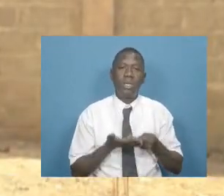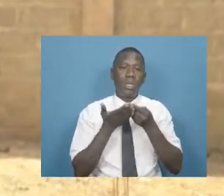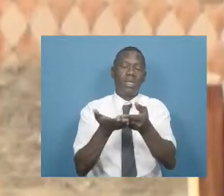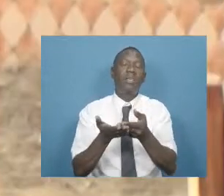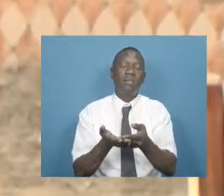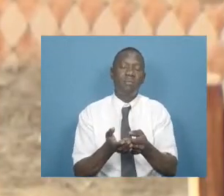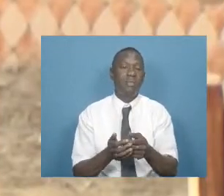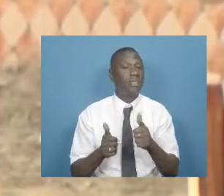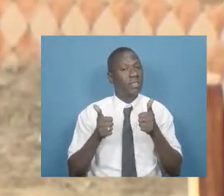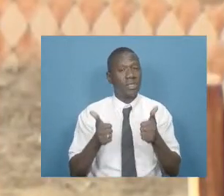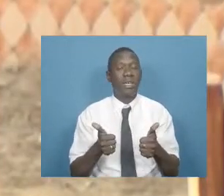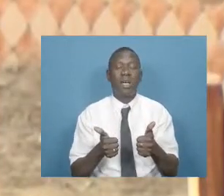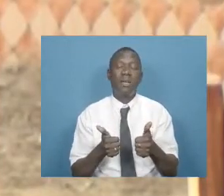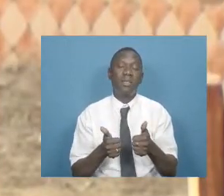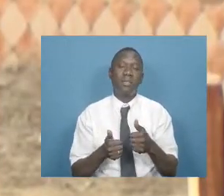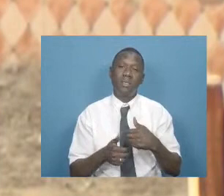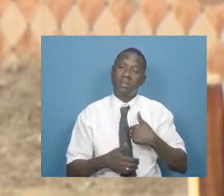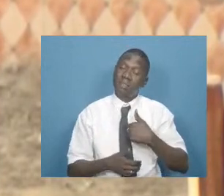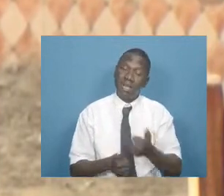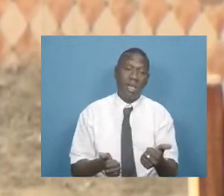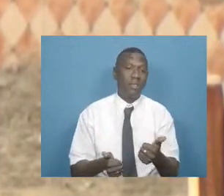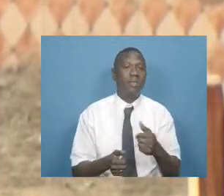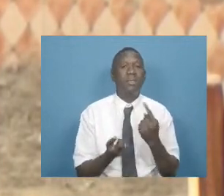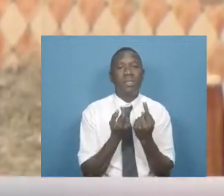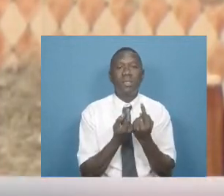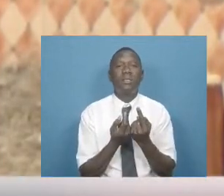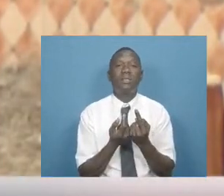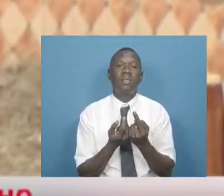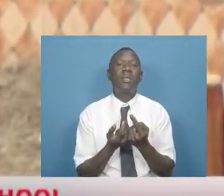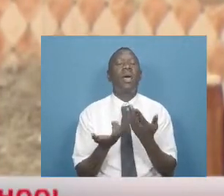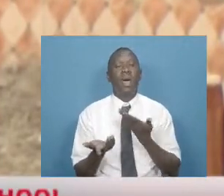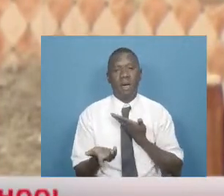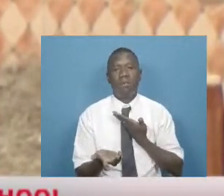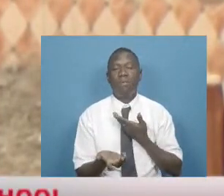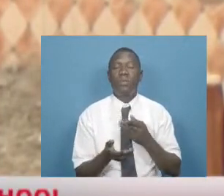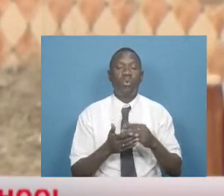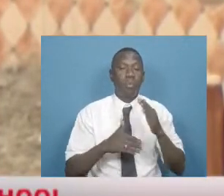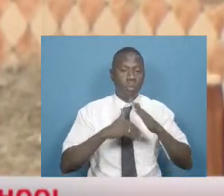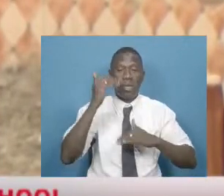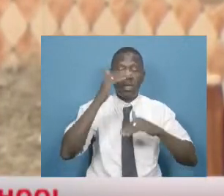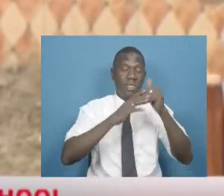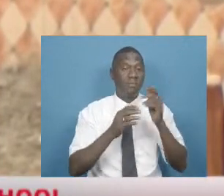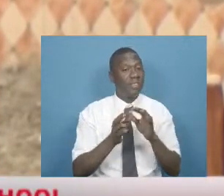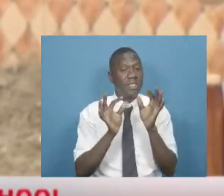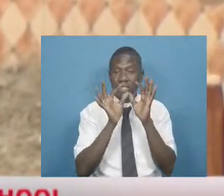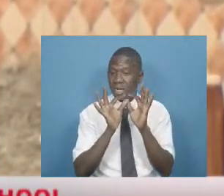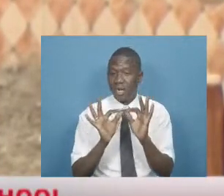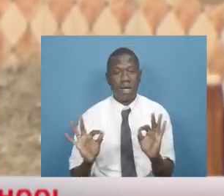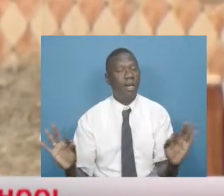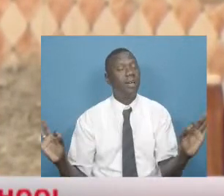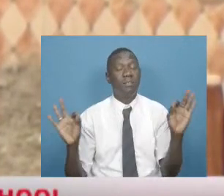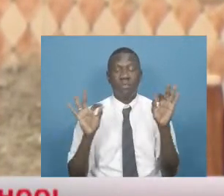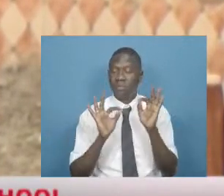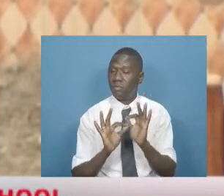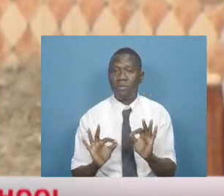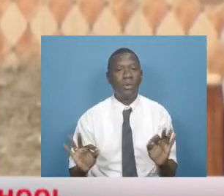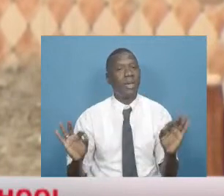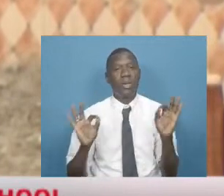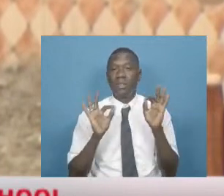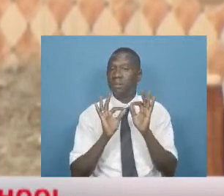soul, the wonderful things that they have to build this fantastic, a